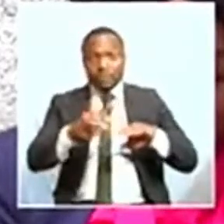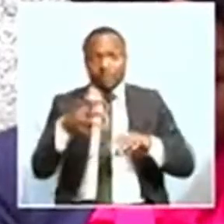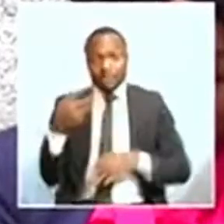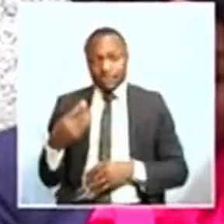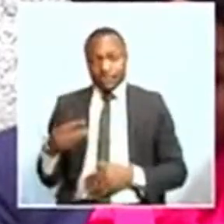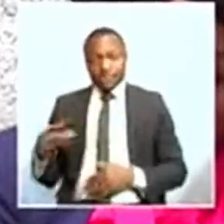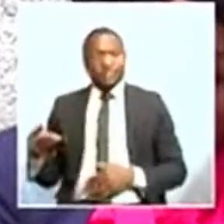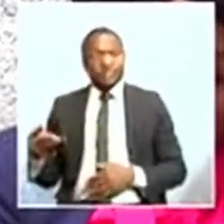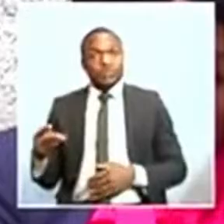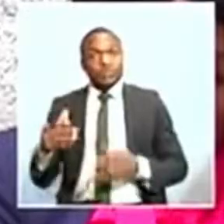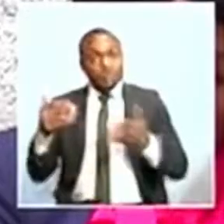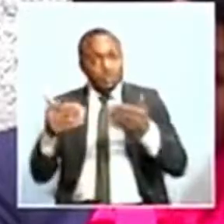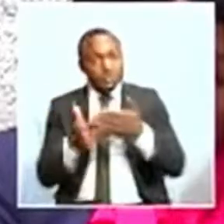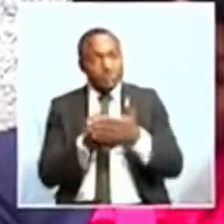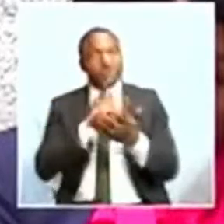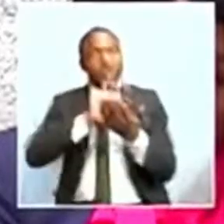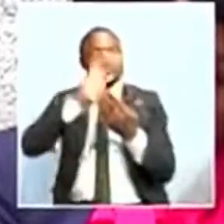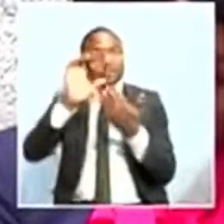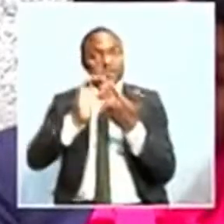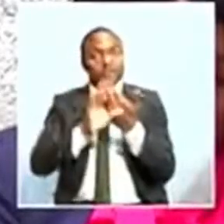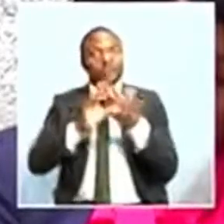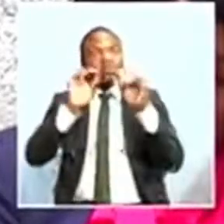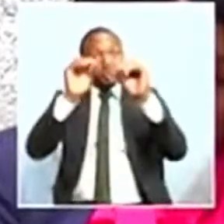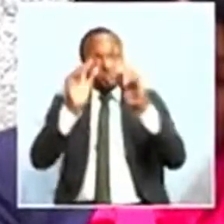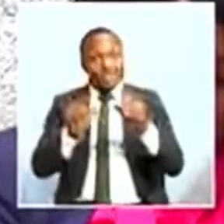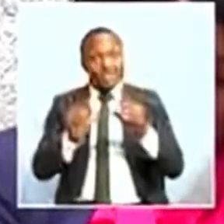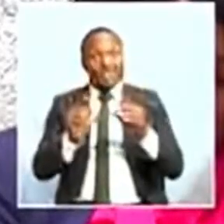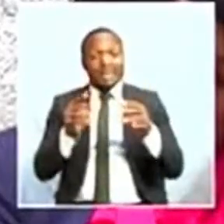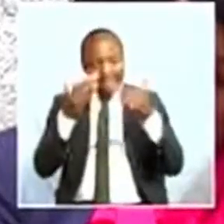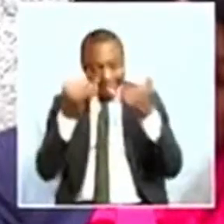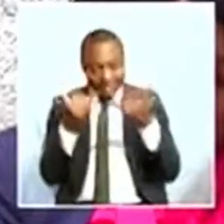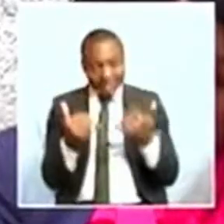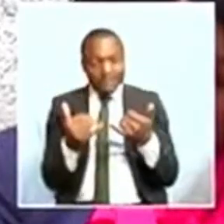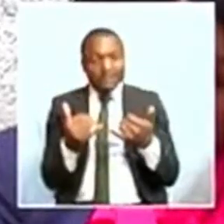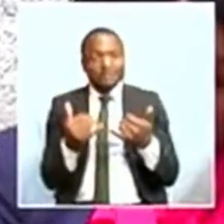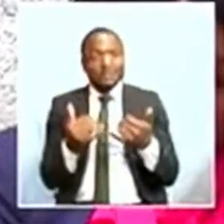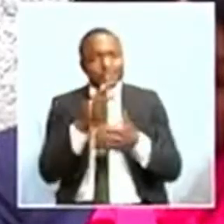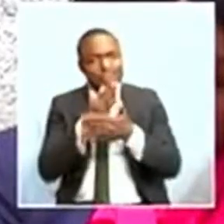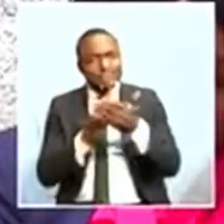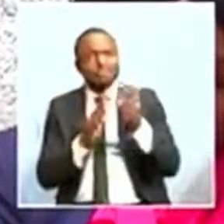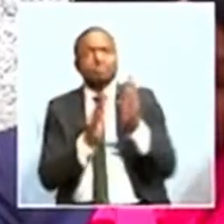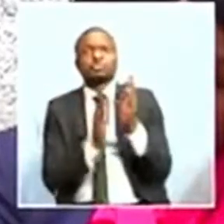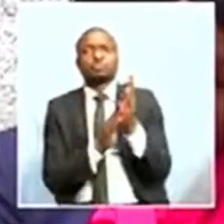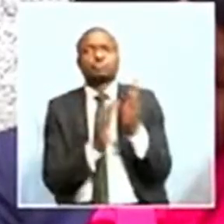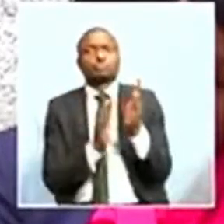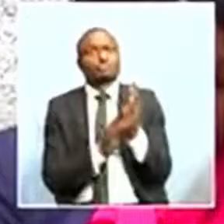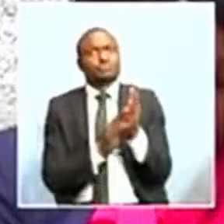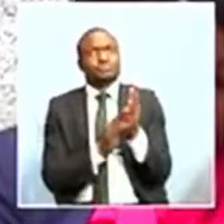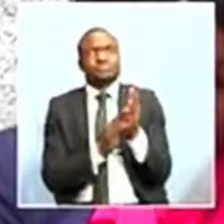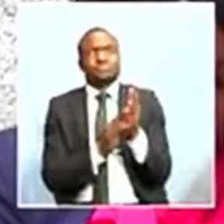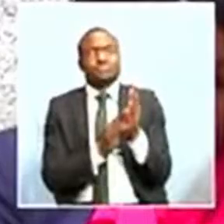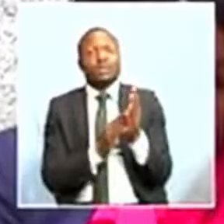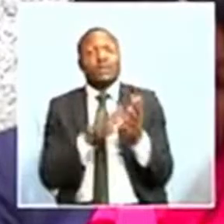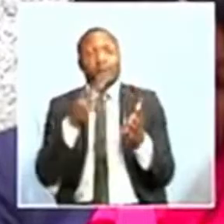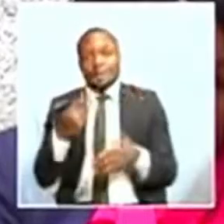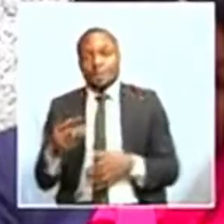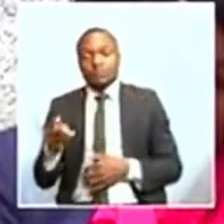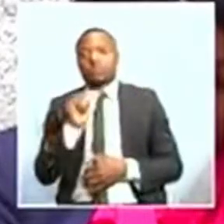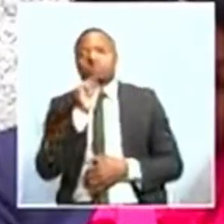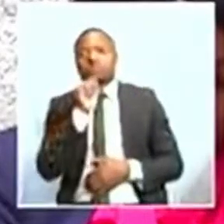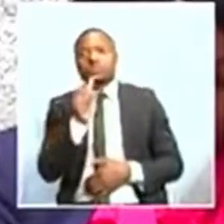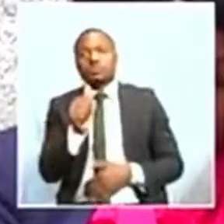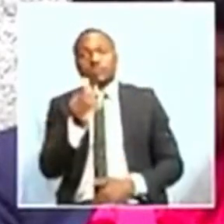the new curriculum to the teachers? Up to now, Madam Speaker, in some schools, the materials are not